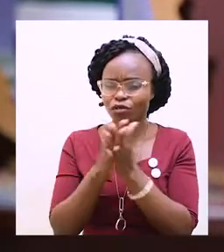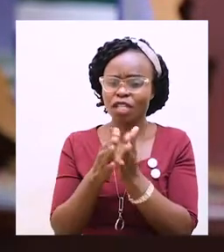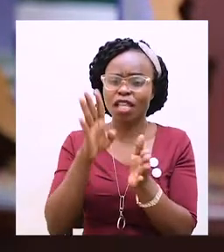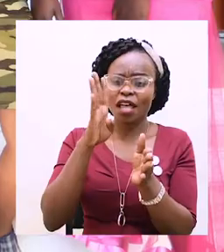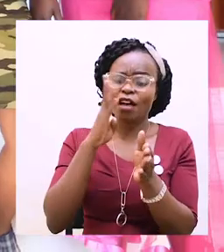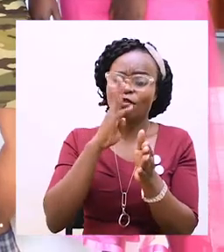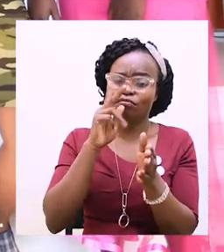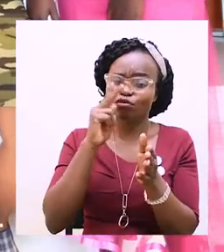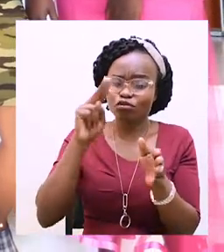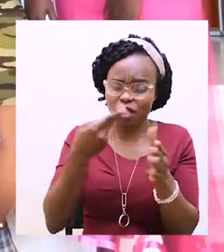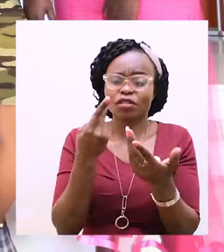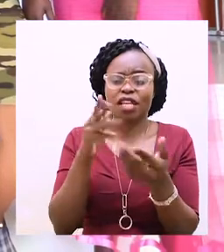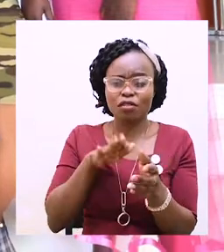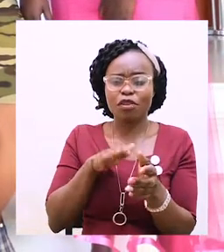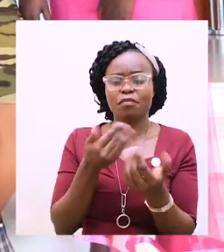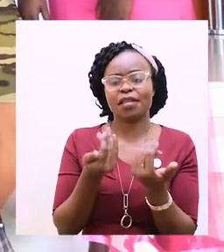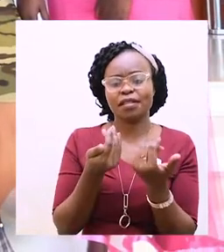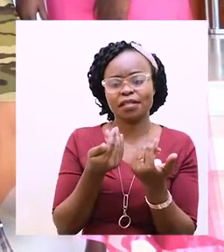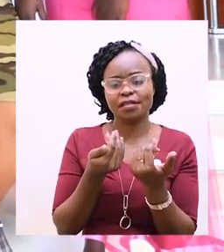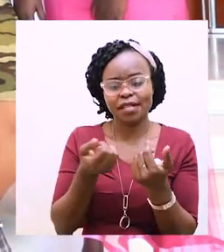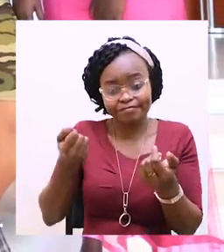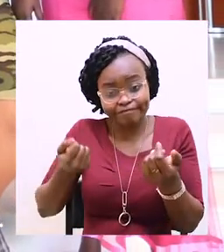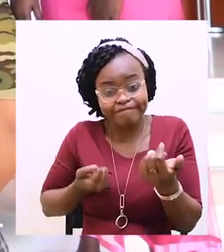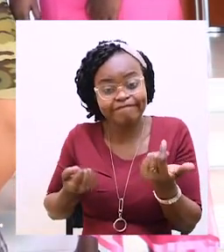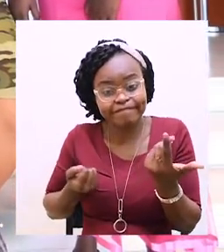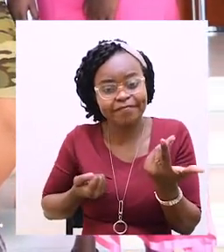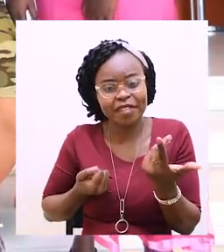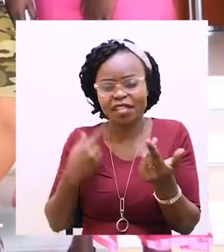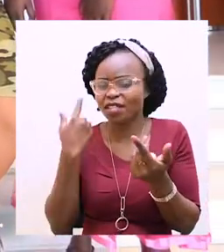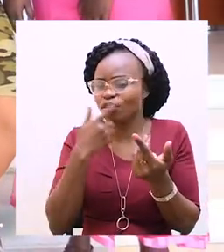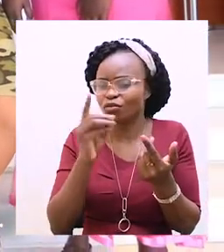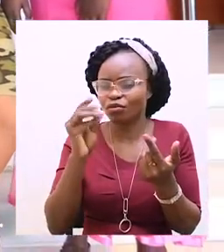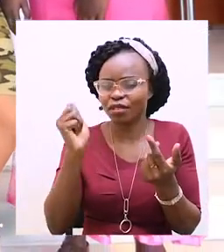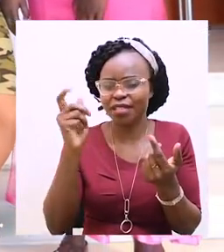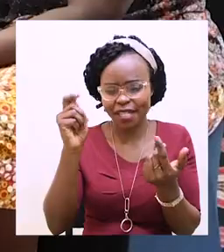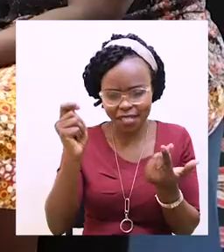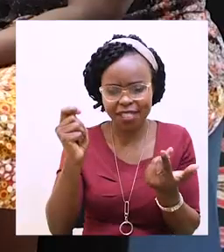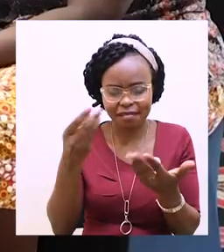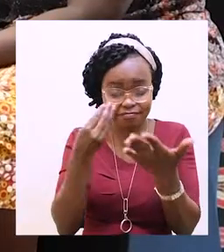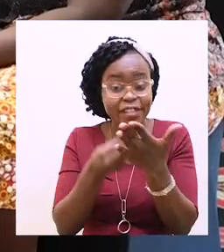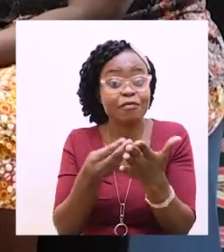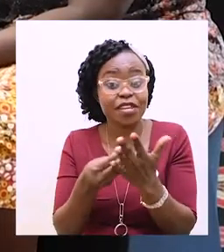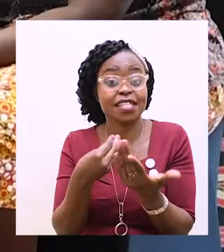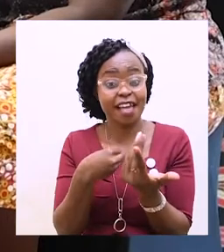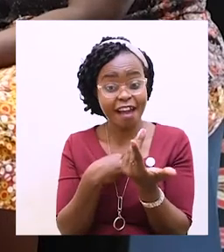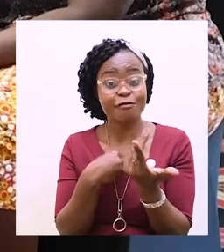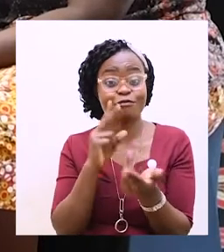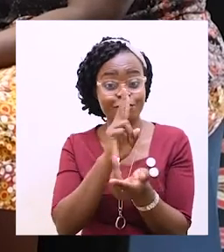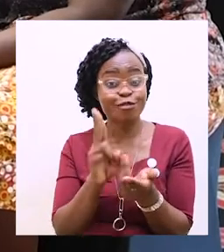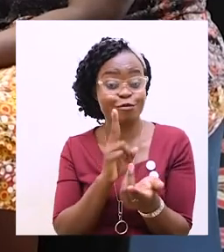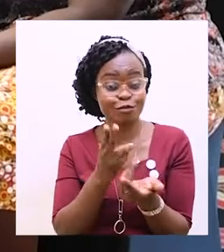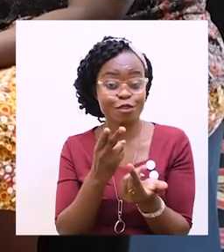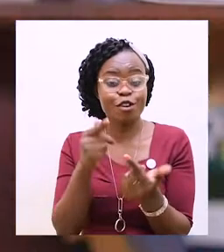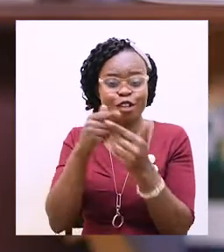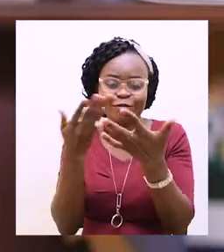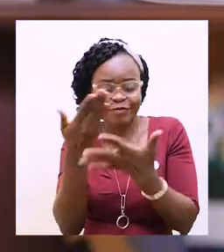civil society organizations, and young women, as well as teenage girls, with data, evidence that they have